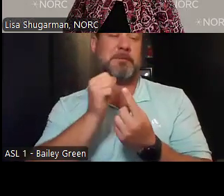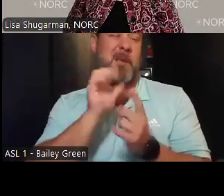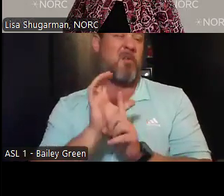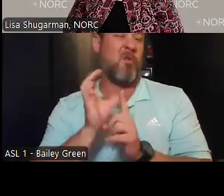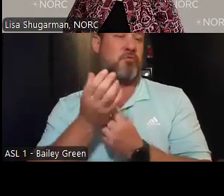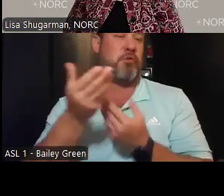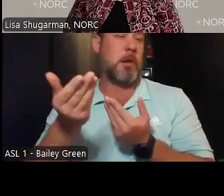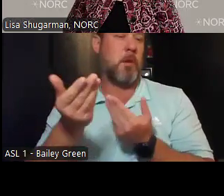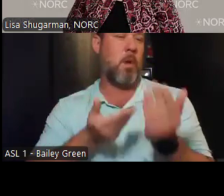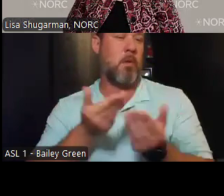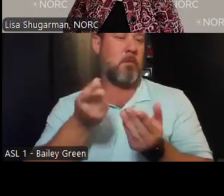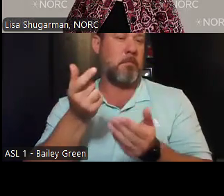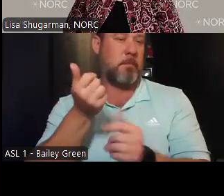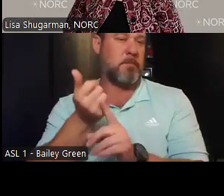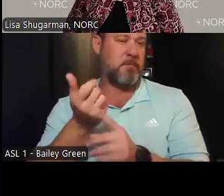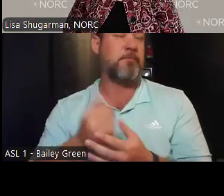welcoming.